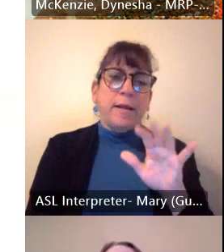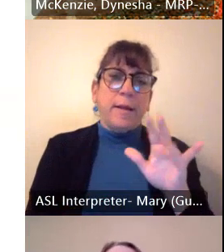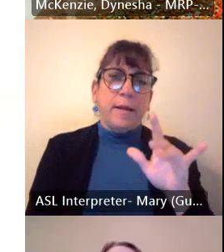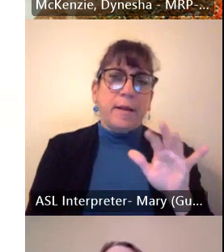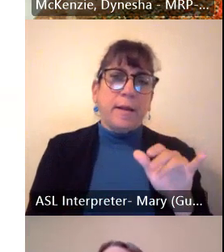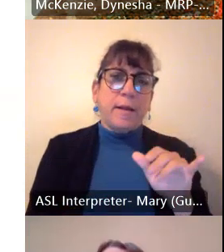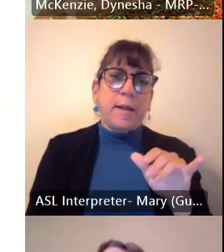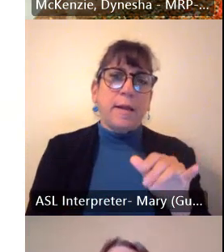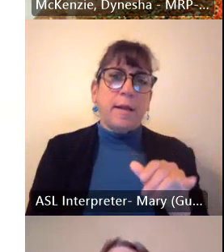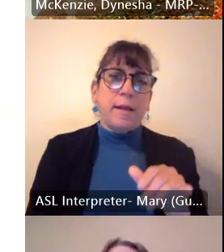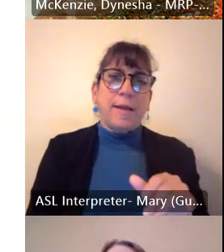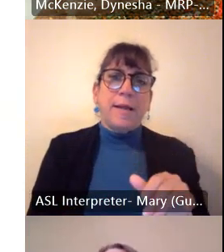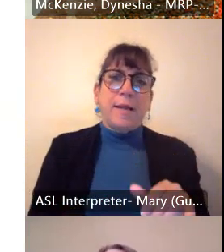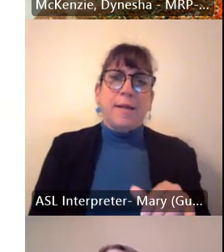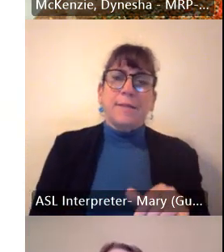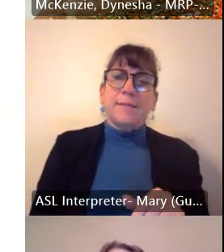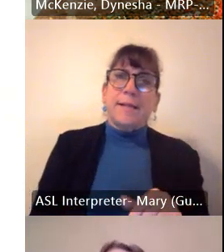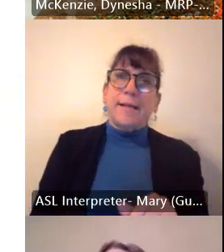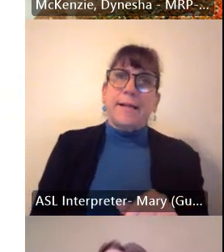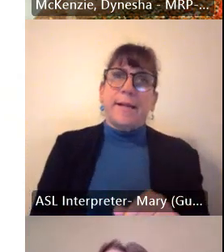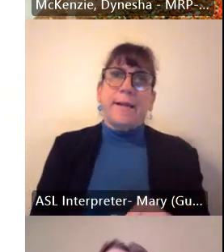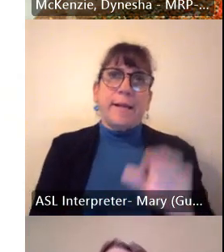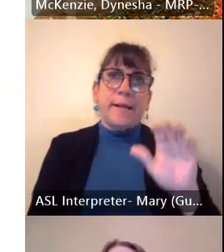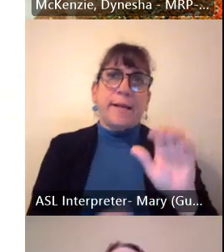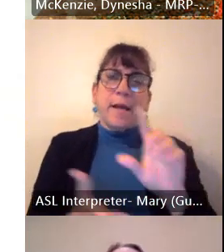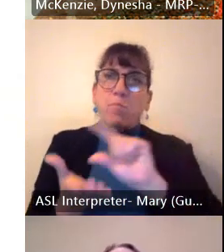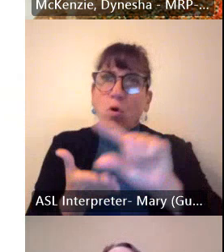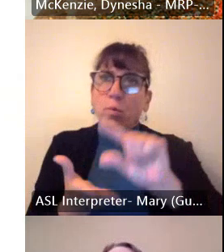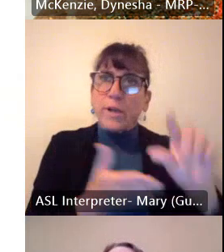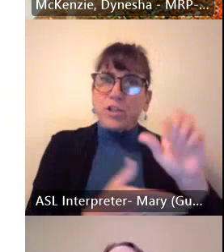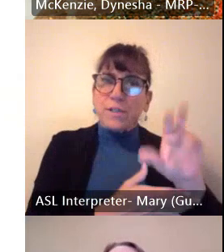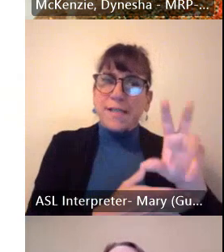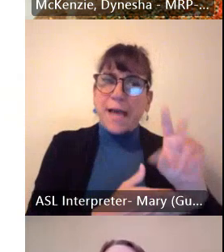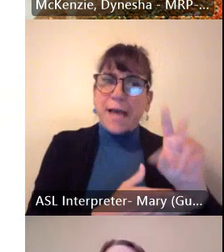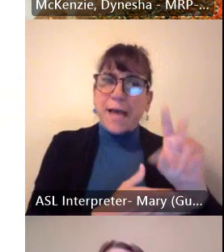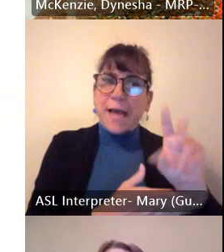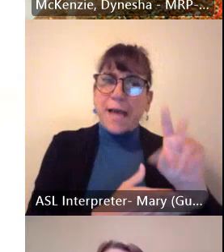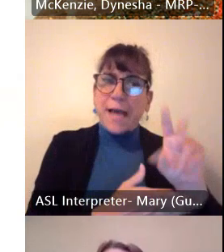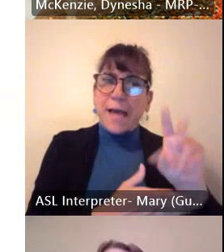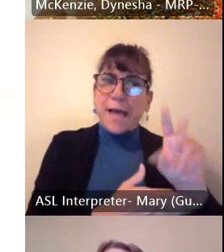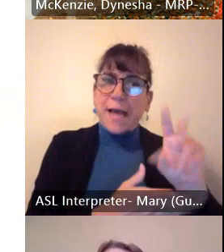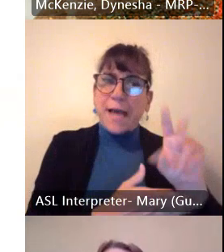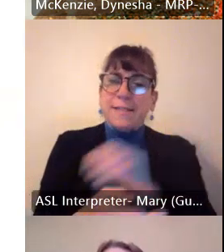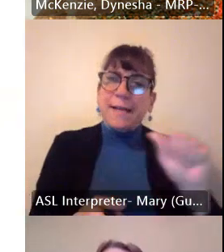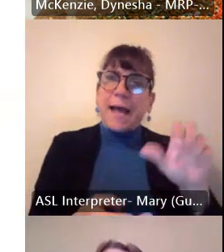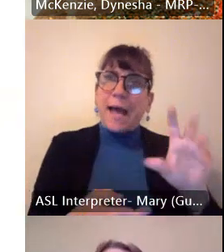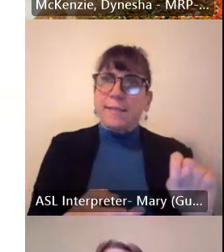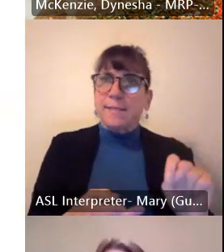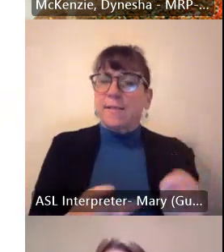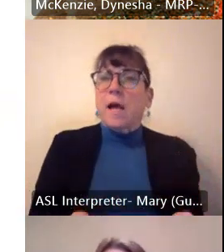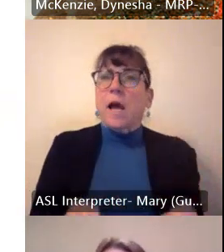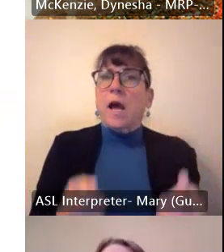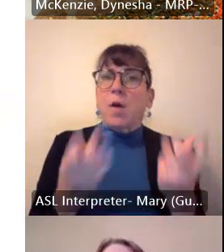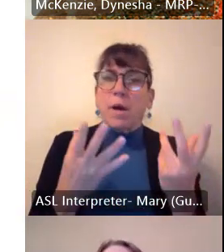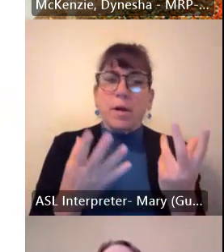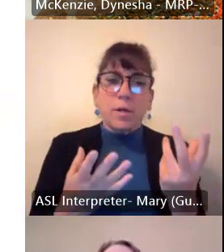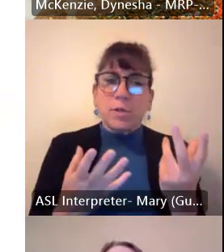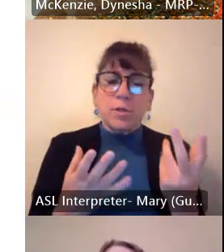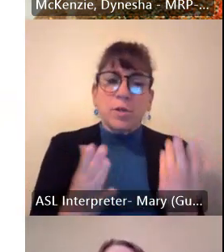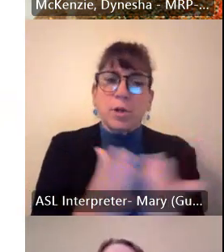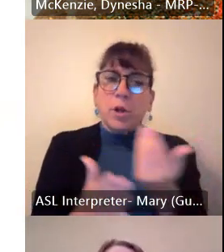whether it's in an appropriations act, whether it's in an authorizing act. How much a